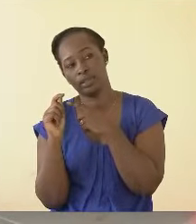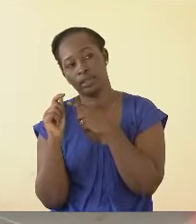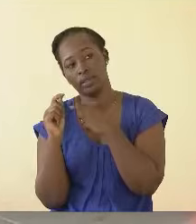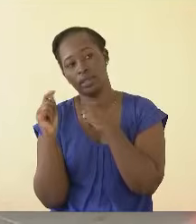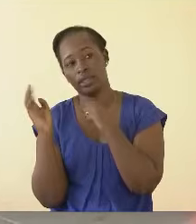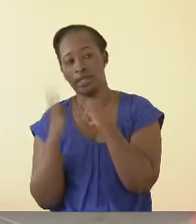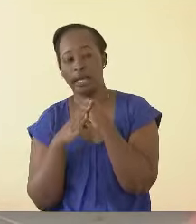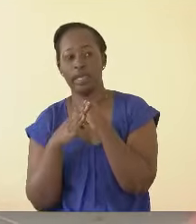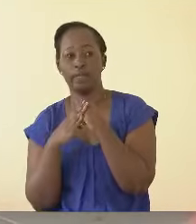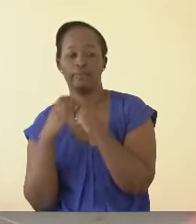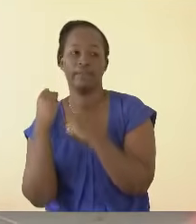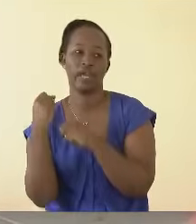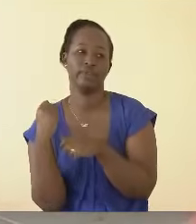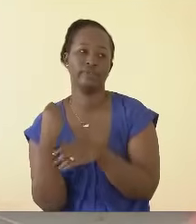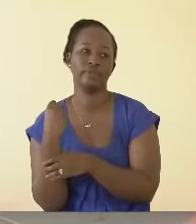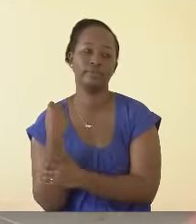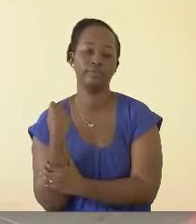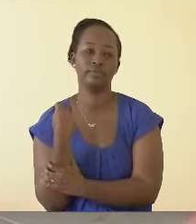2.95. So